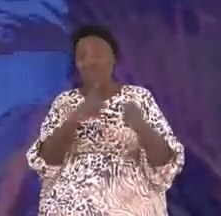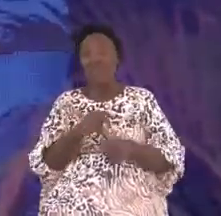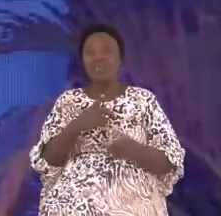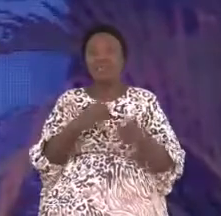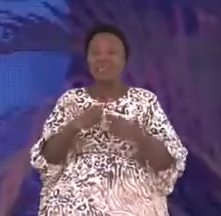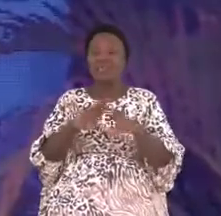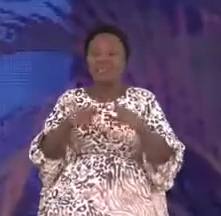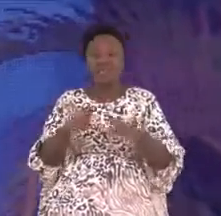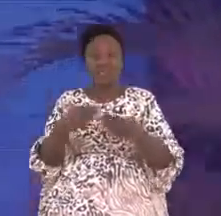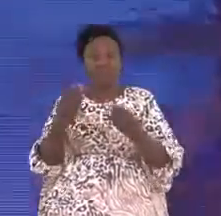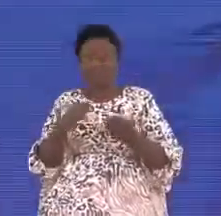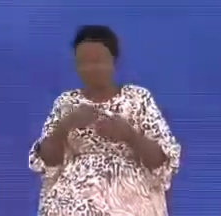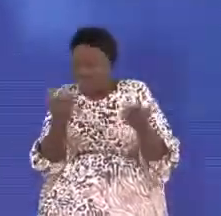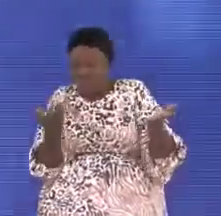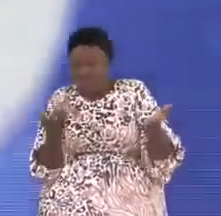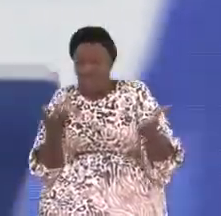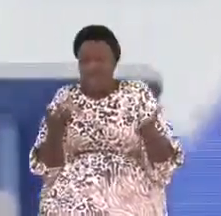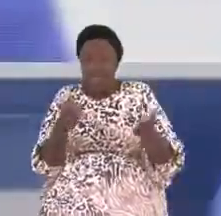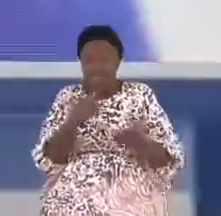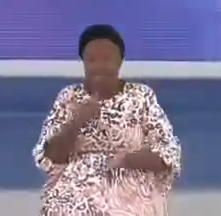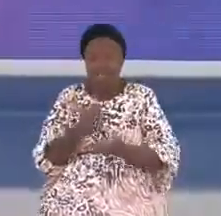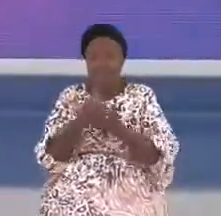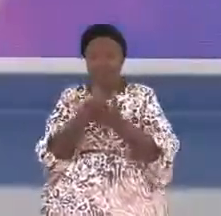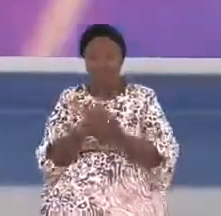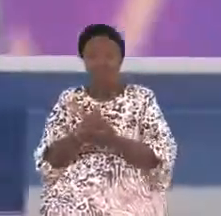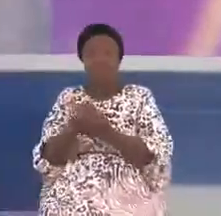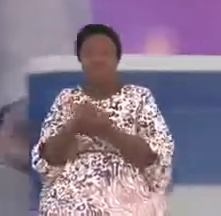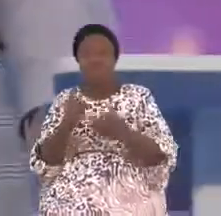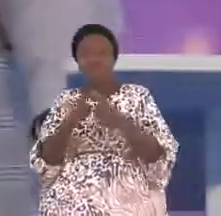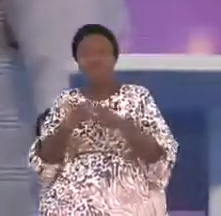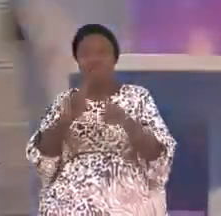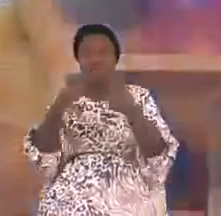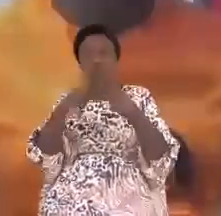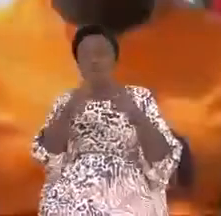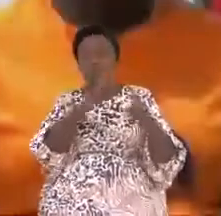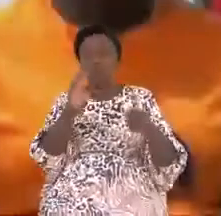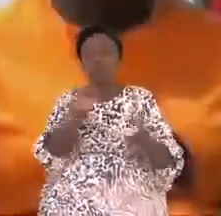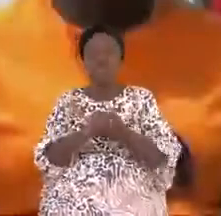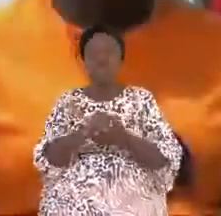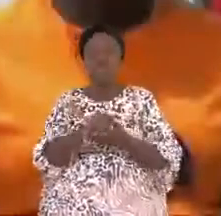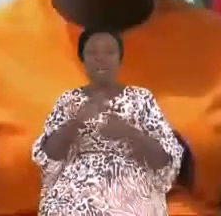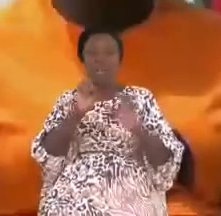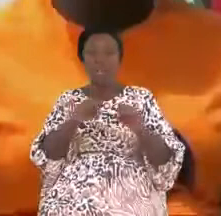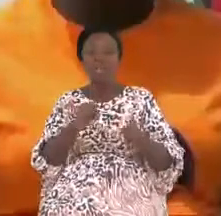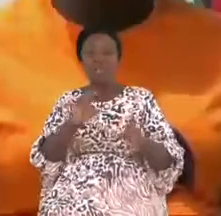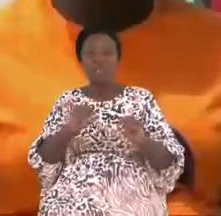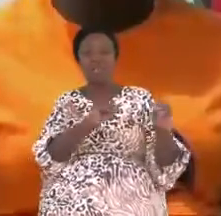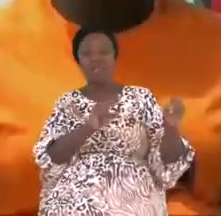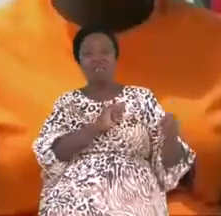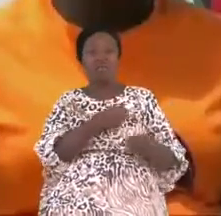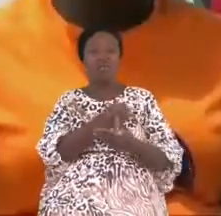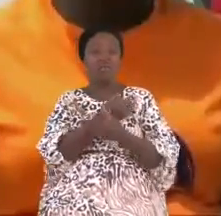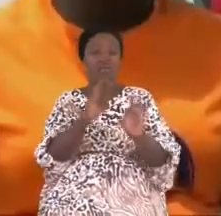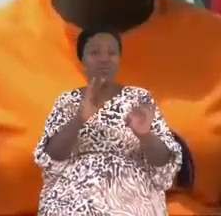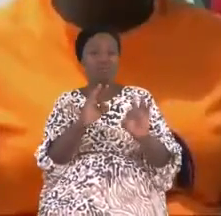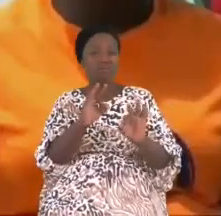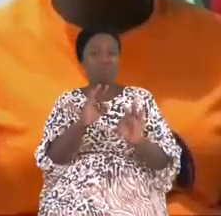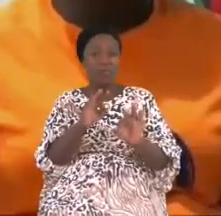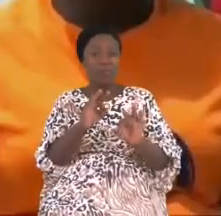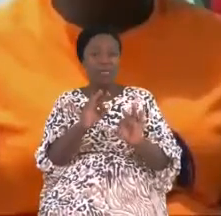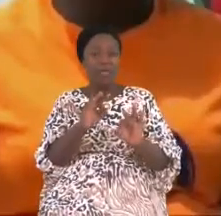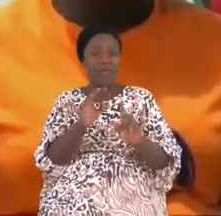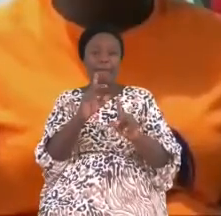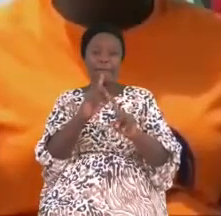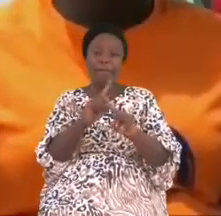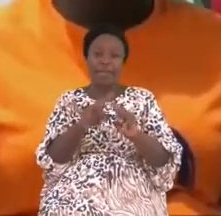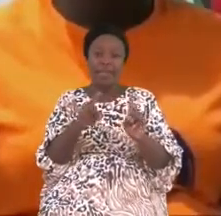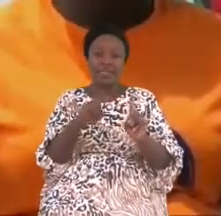salvation they can lead us to the one who has come to set us free but they any leader